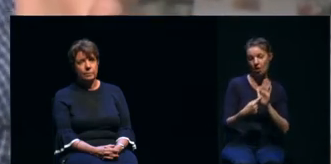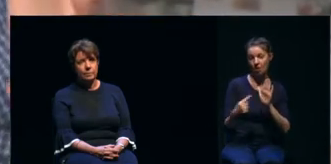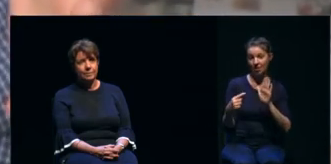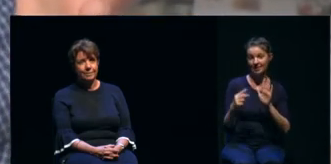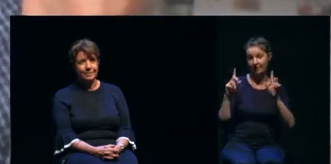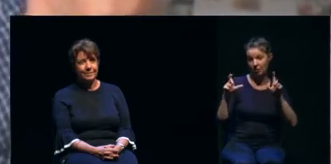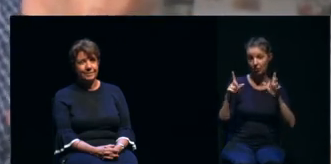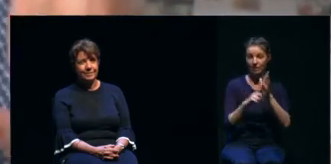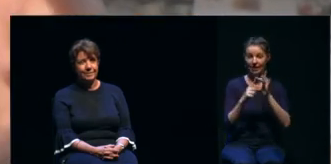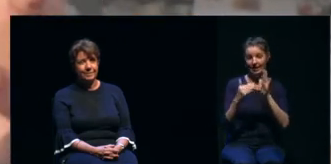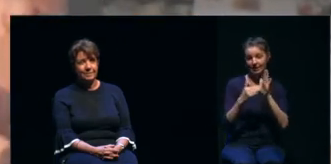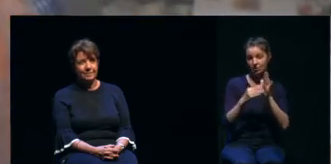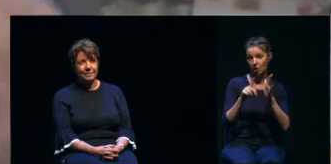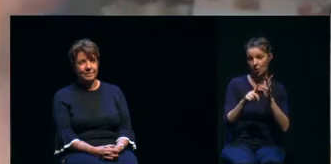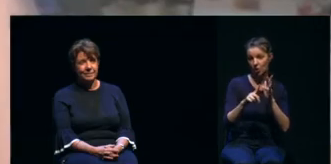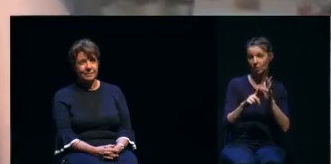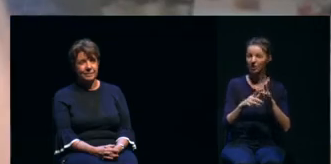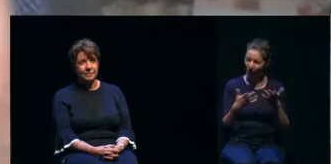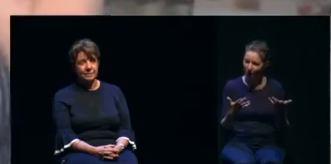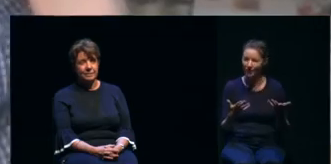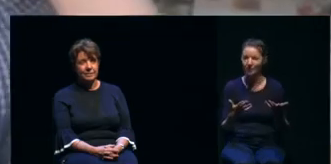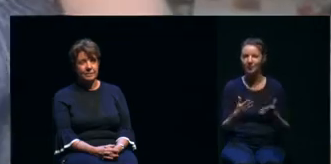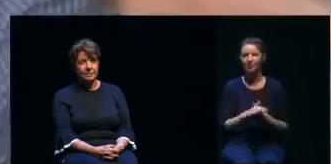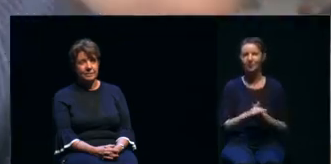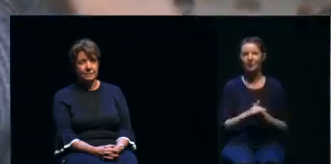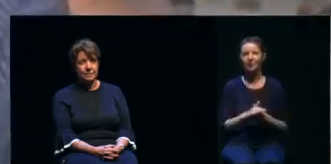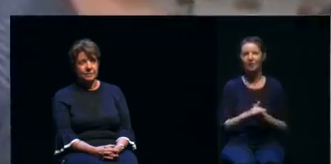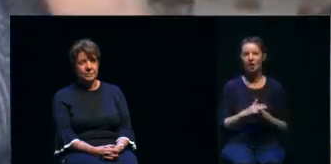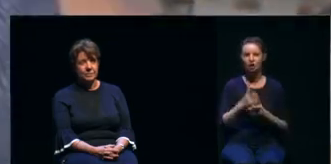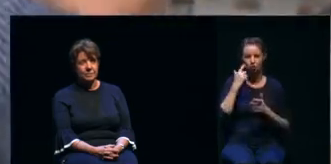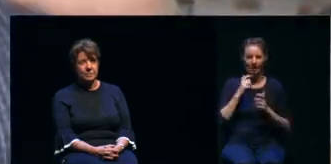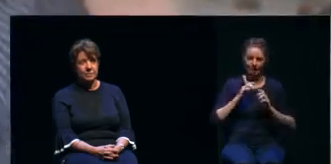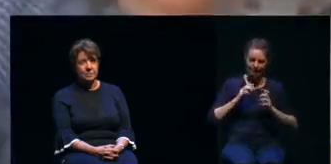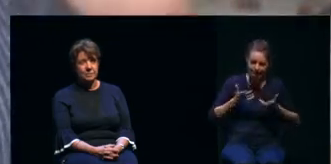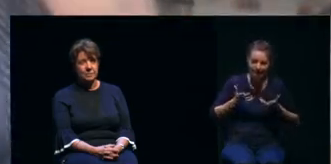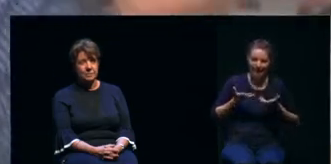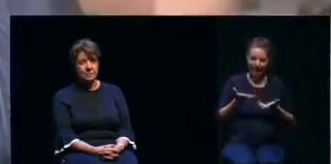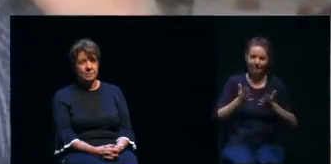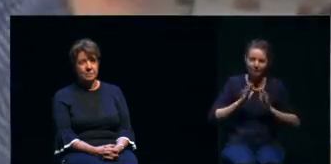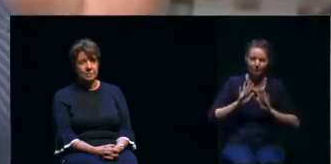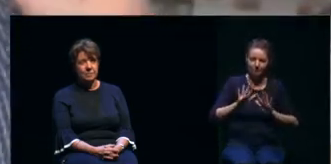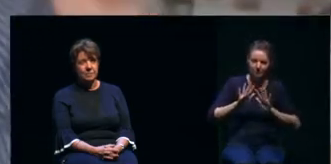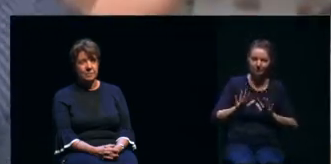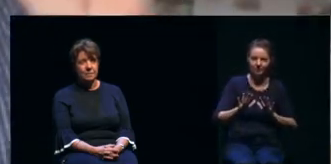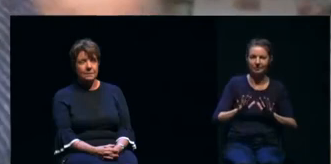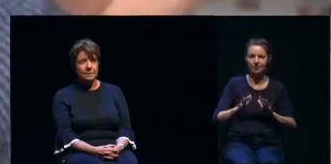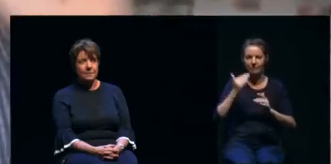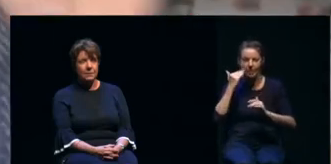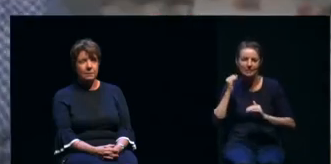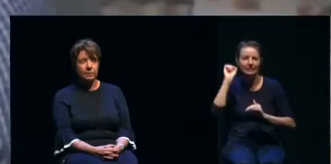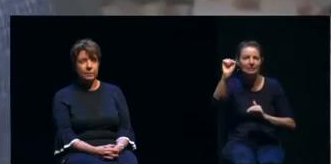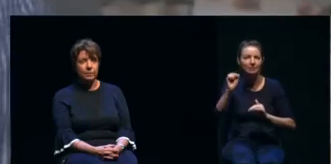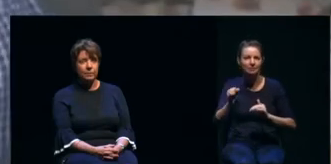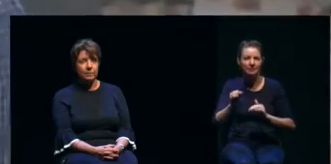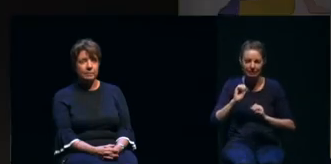find some body positivity Instagram accounts. Bombard them. Be in their faces. Give them all the feminism you've